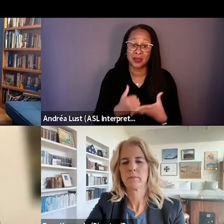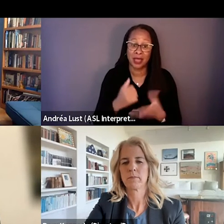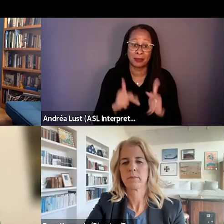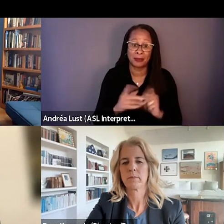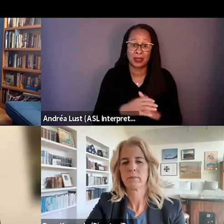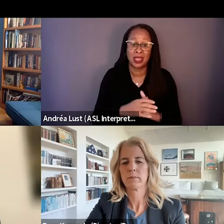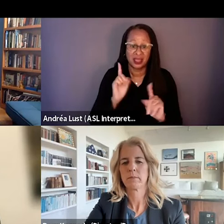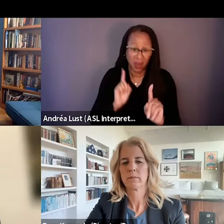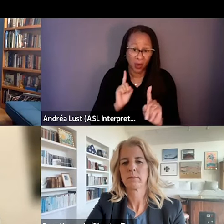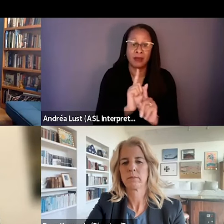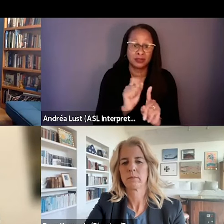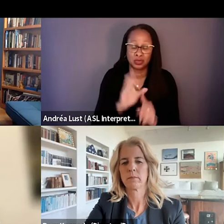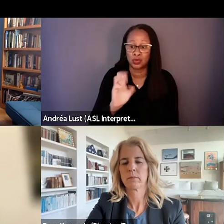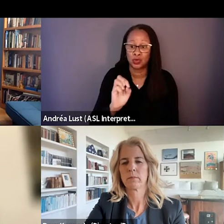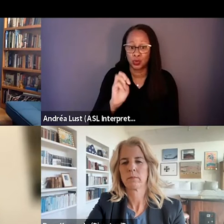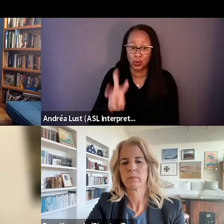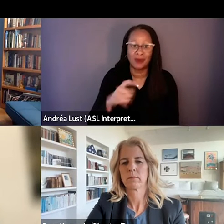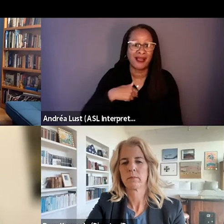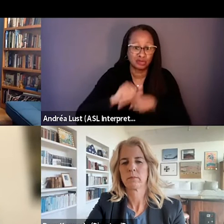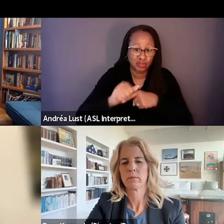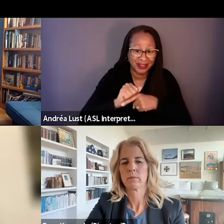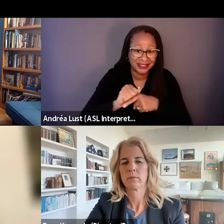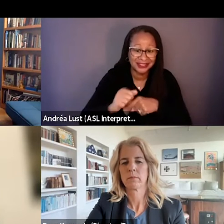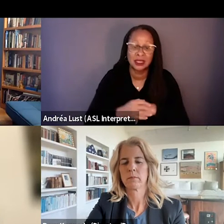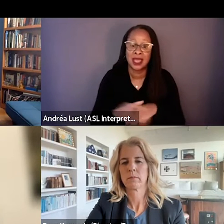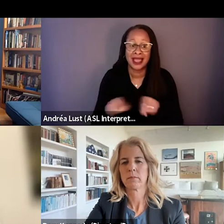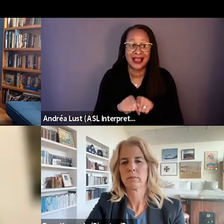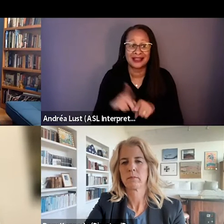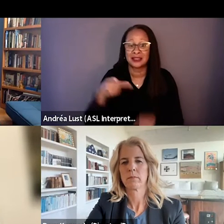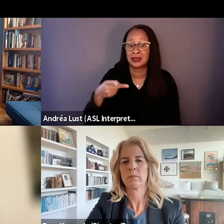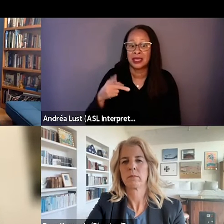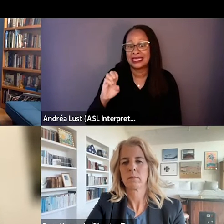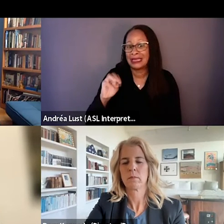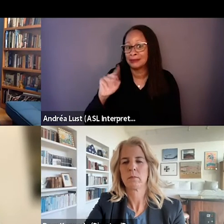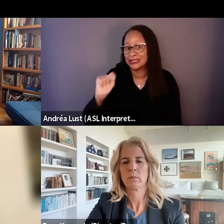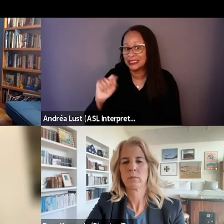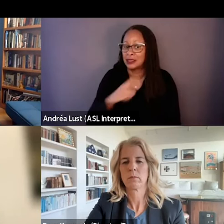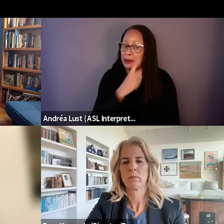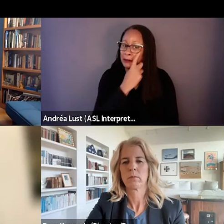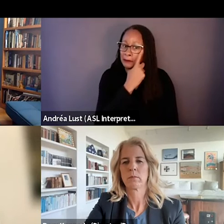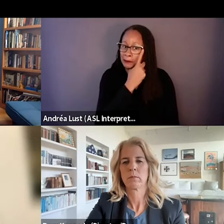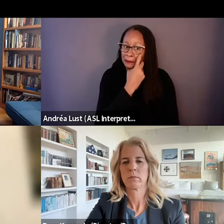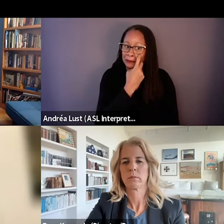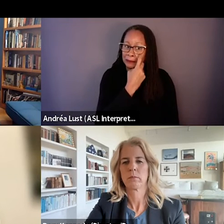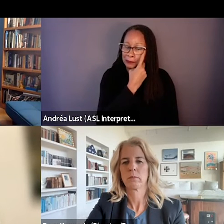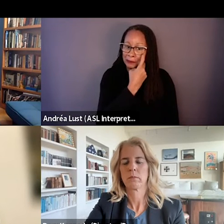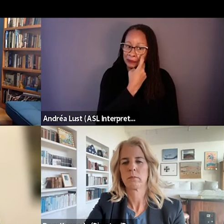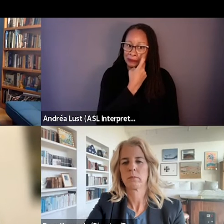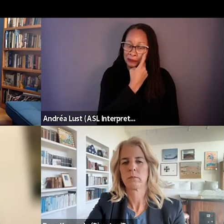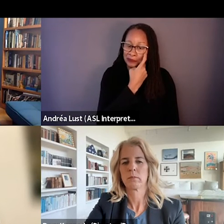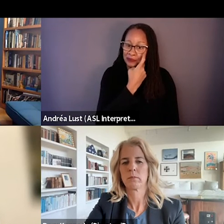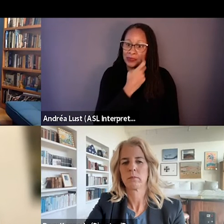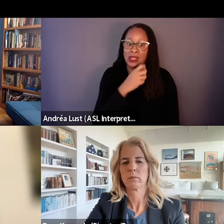going up to the crew and saying, hey, I'm trained and as a paramedic and I can. And so, I don't know, in that